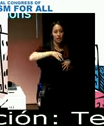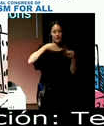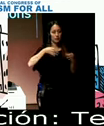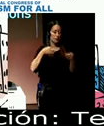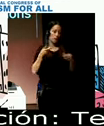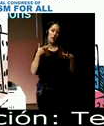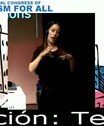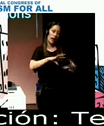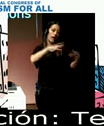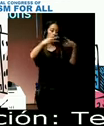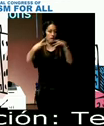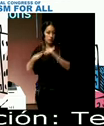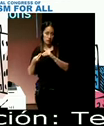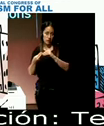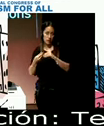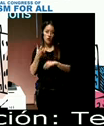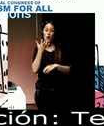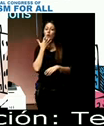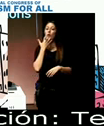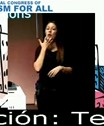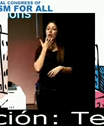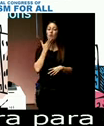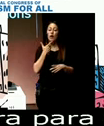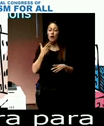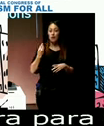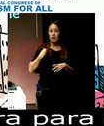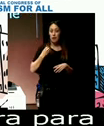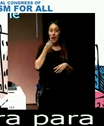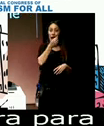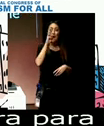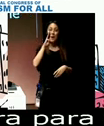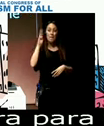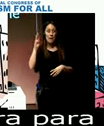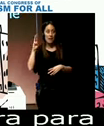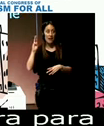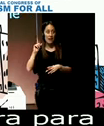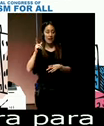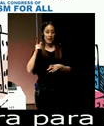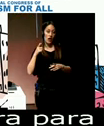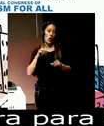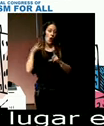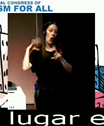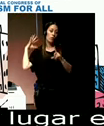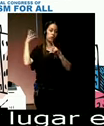is that the site must be adapted. The application can't make